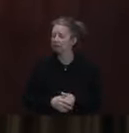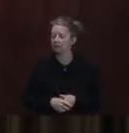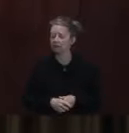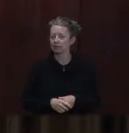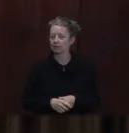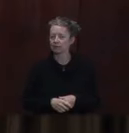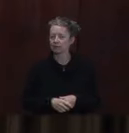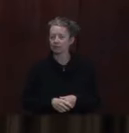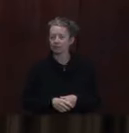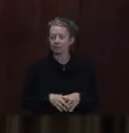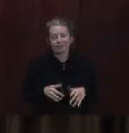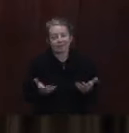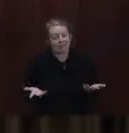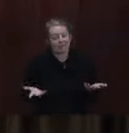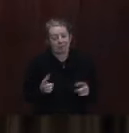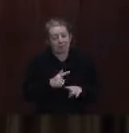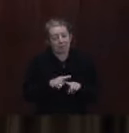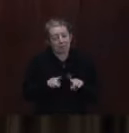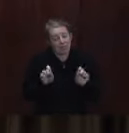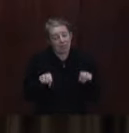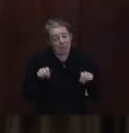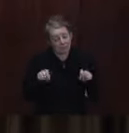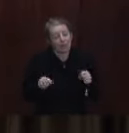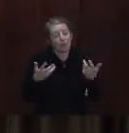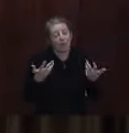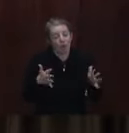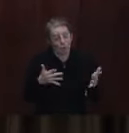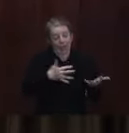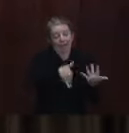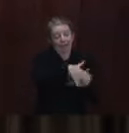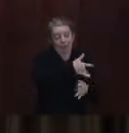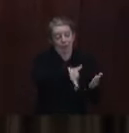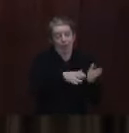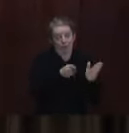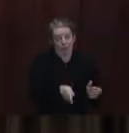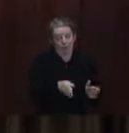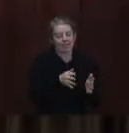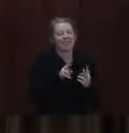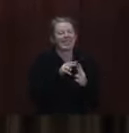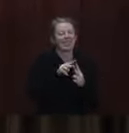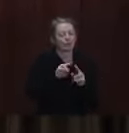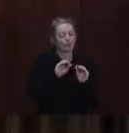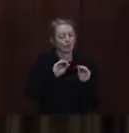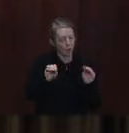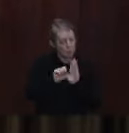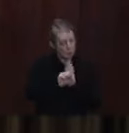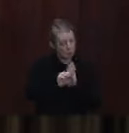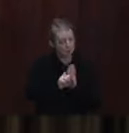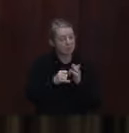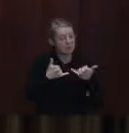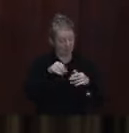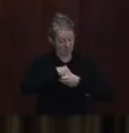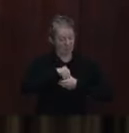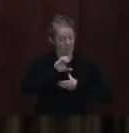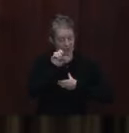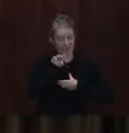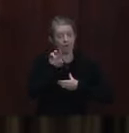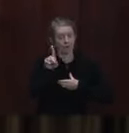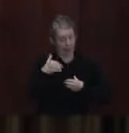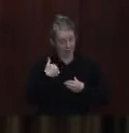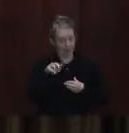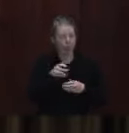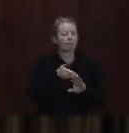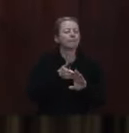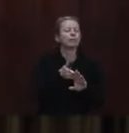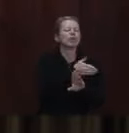it could likely be that they've also been in contact with someone who is either pre-symptomatic or asymptomatic, and that's